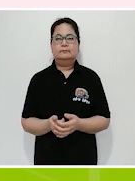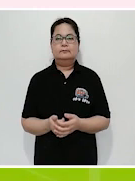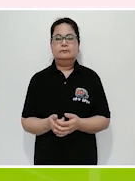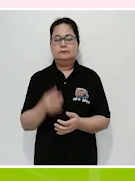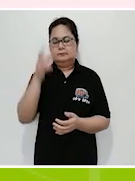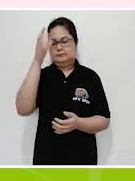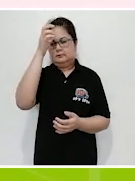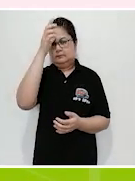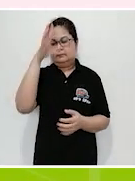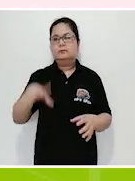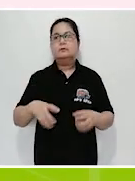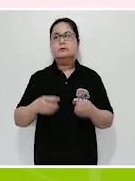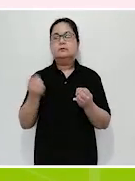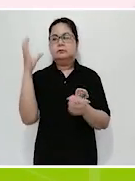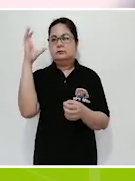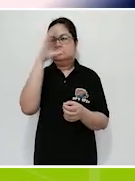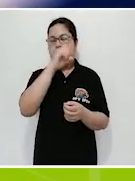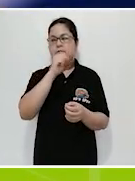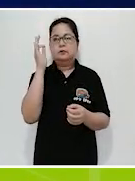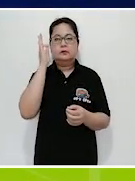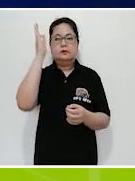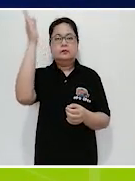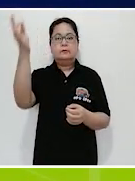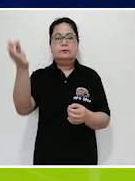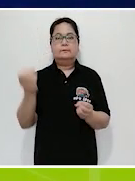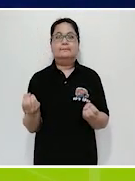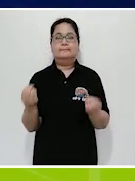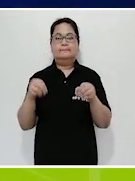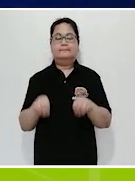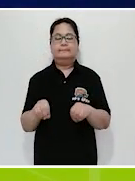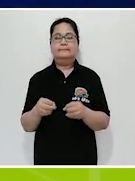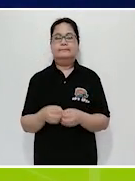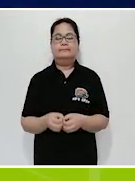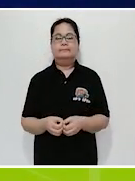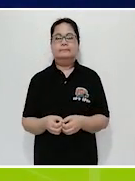The brain learns how to anticipate future occurrences.